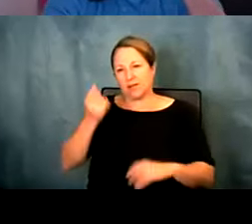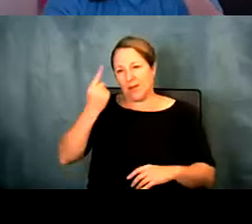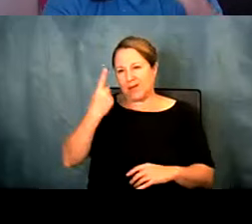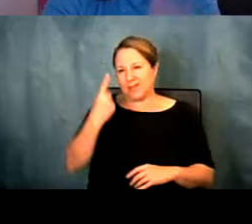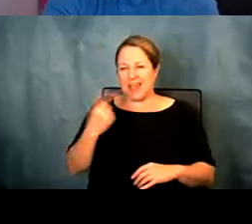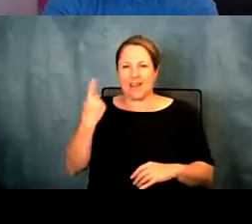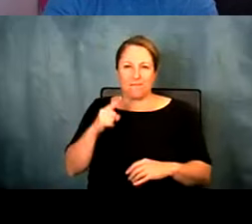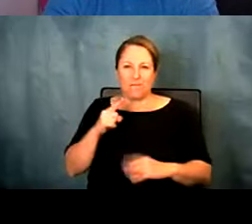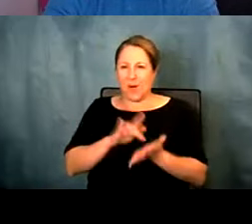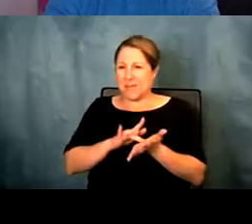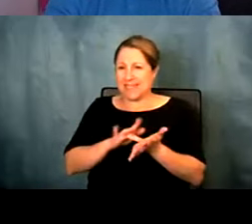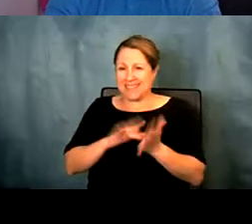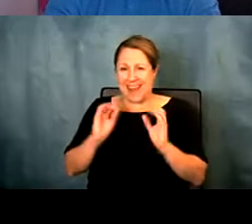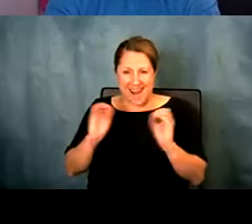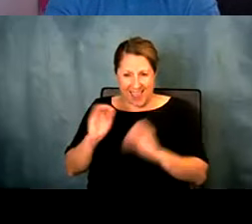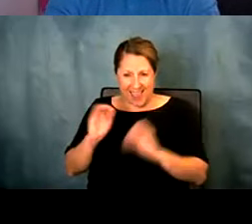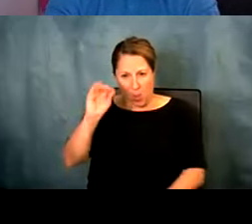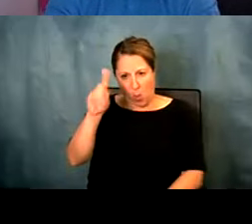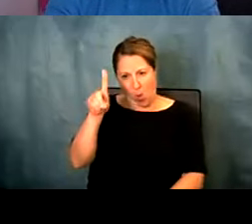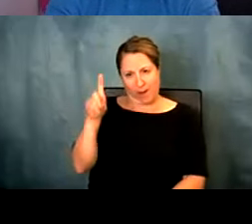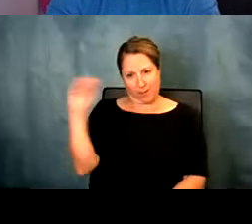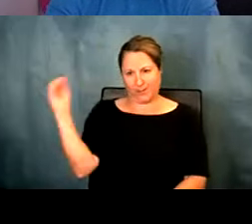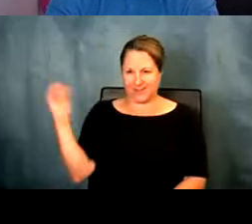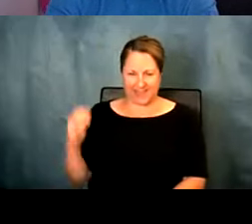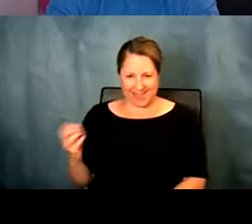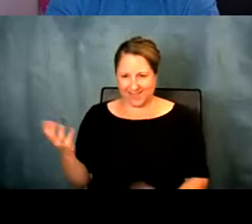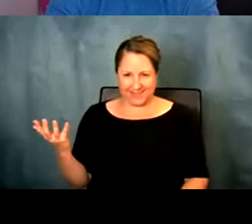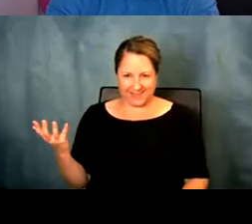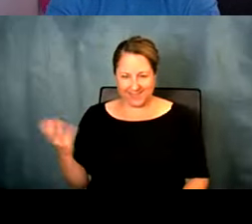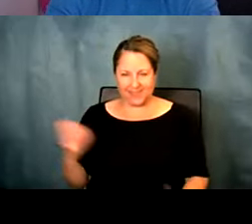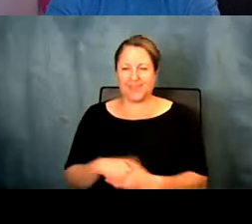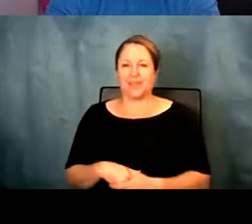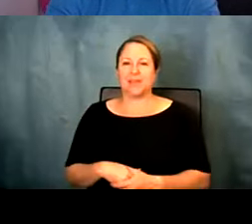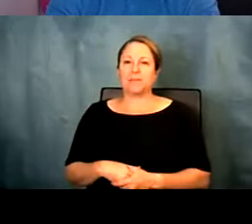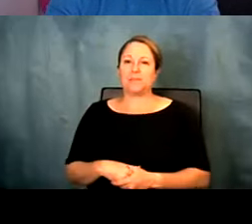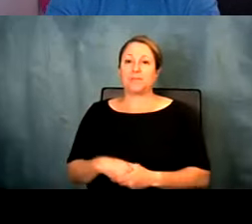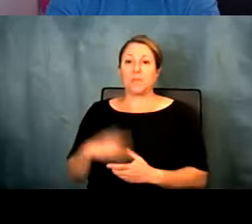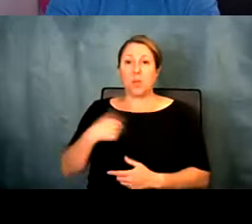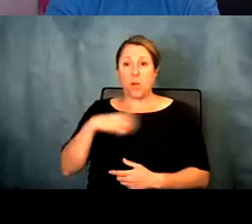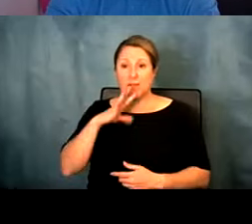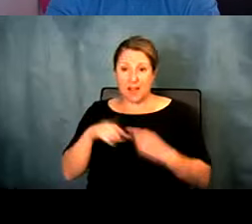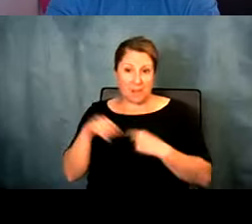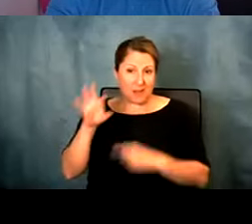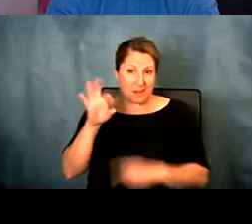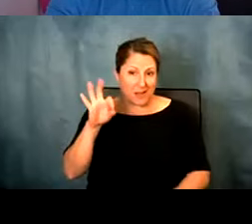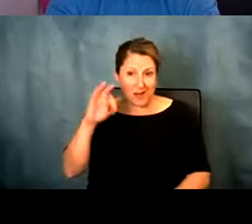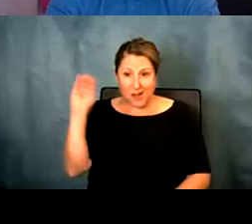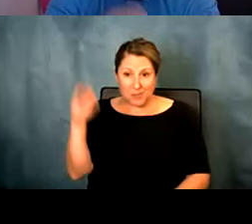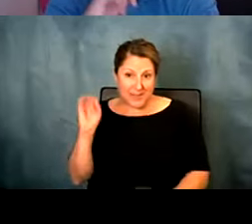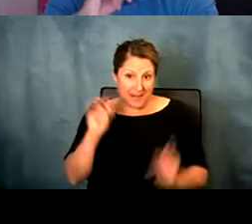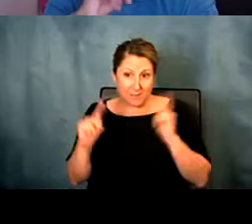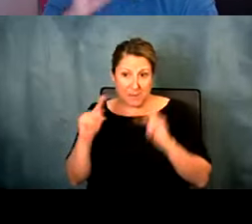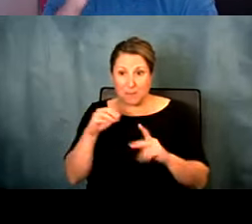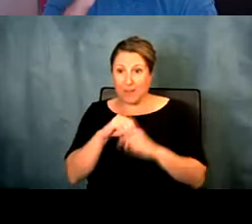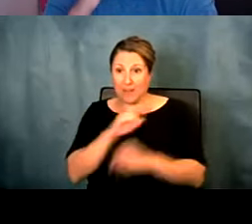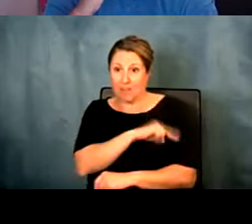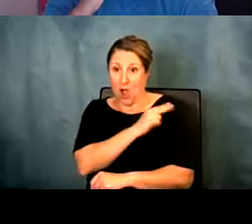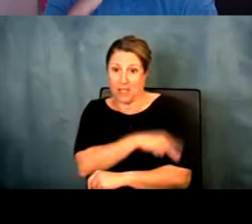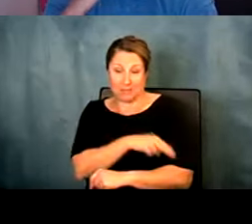that's 100%. So even though like we're talking about 99% of people in the hospital